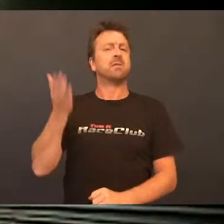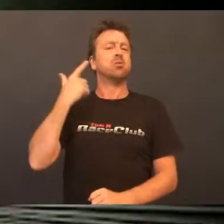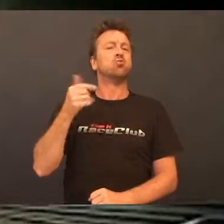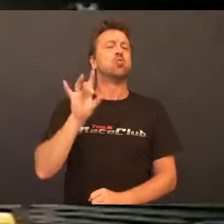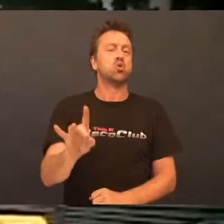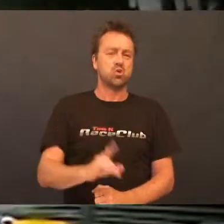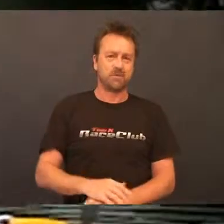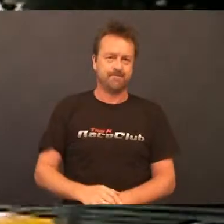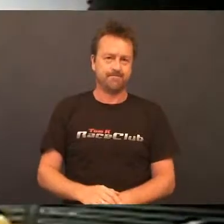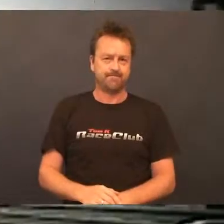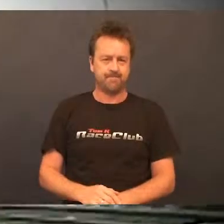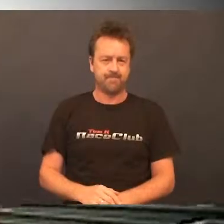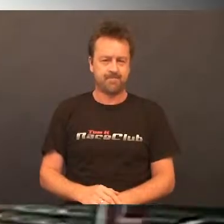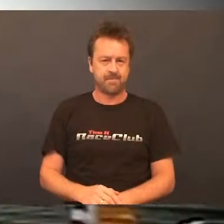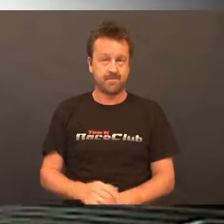in 2008.